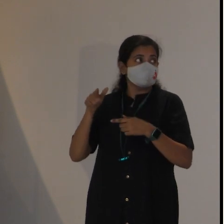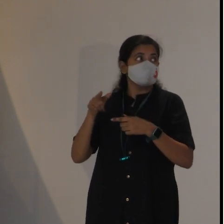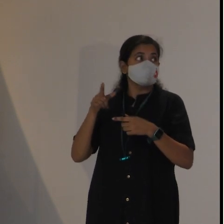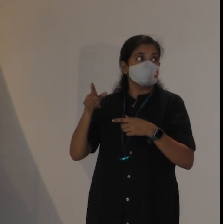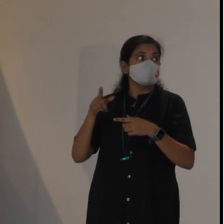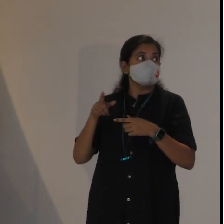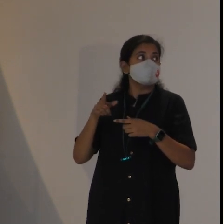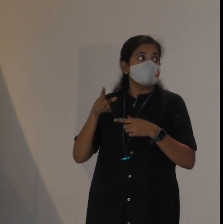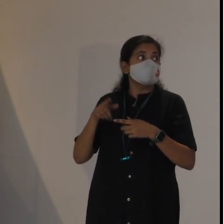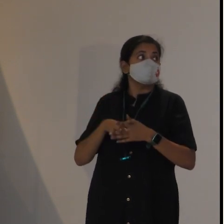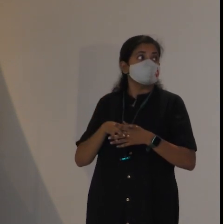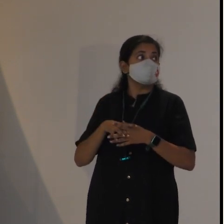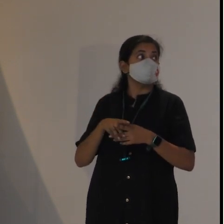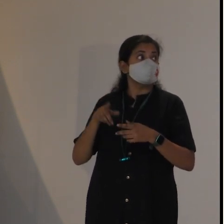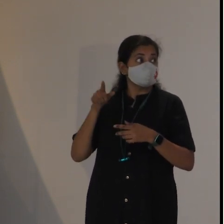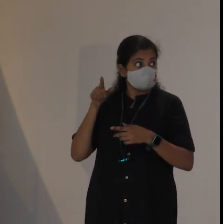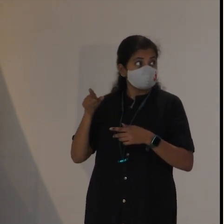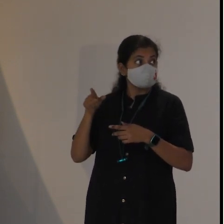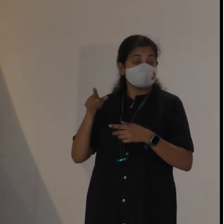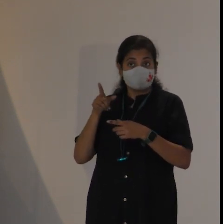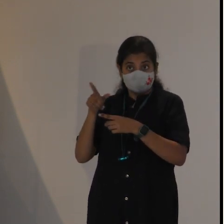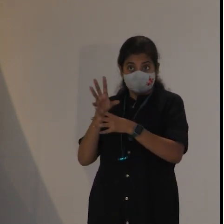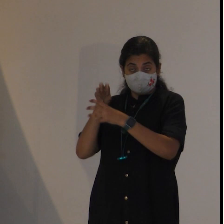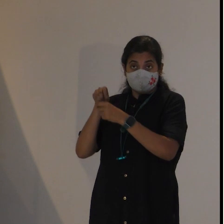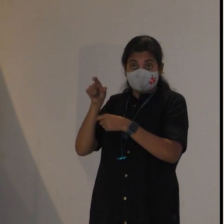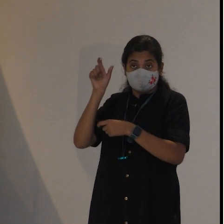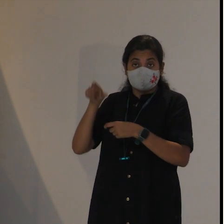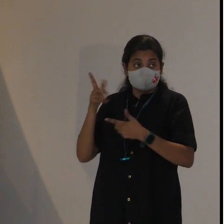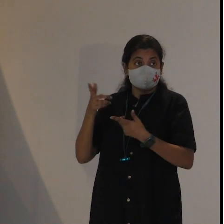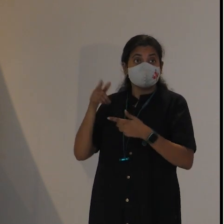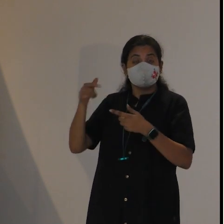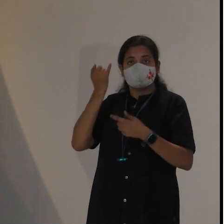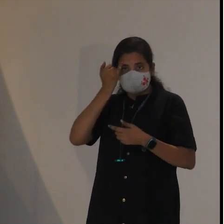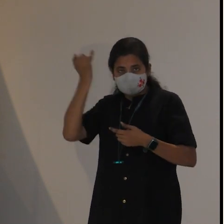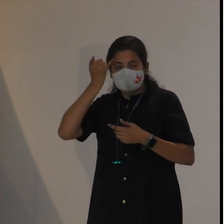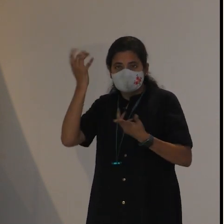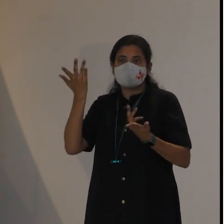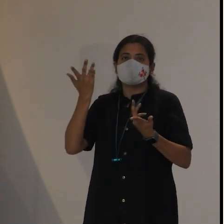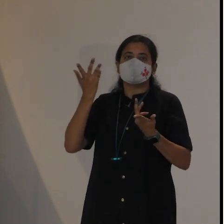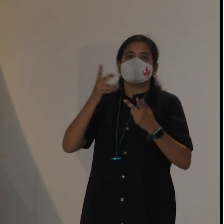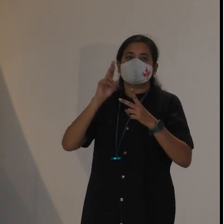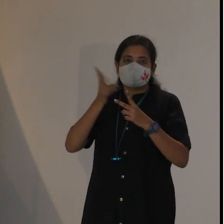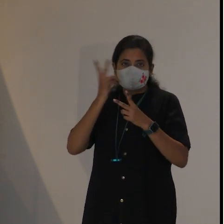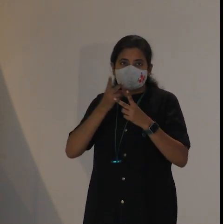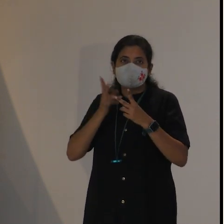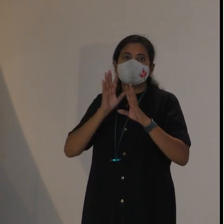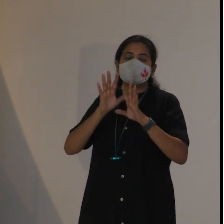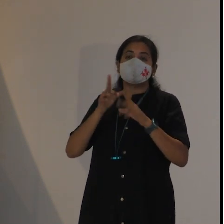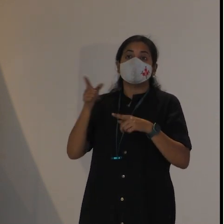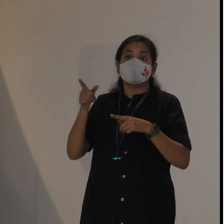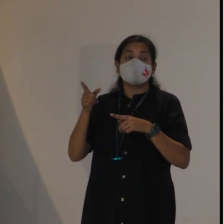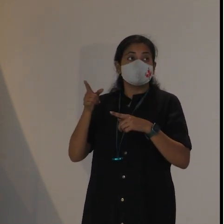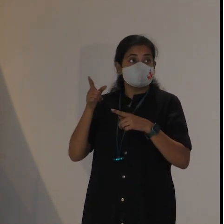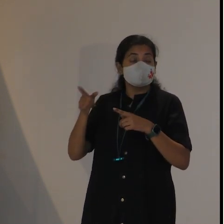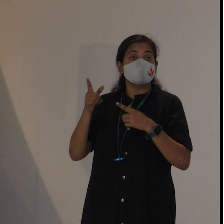of this. Right? Because as an insider, I just, use ideas, use dogmas, use scripture without